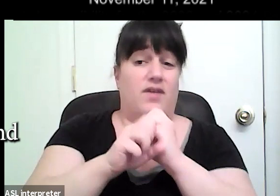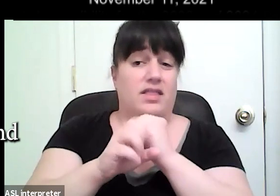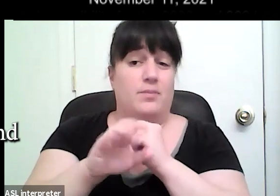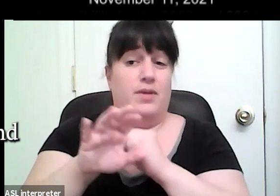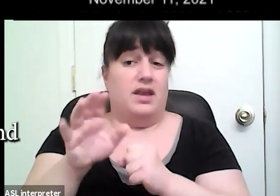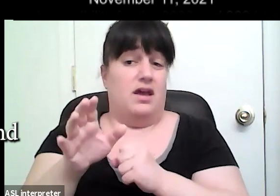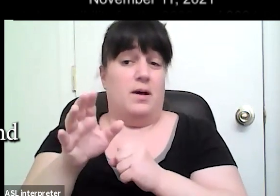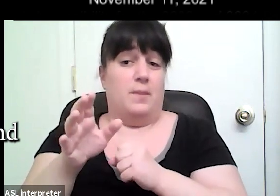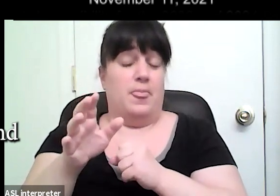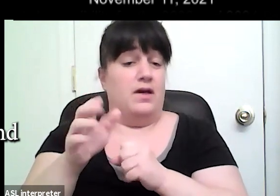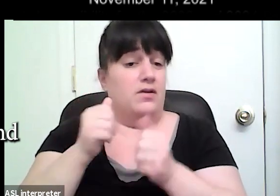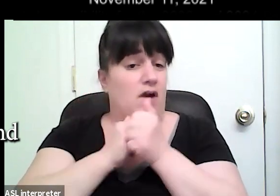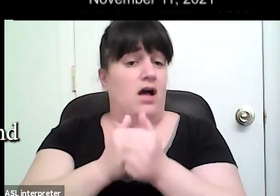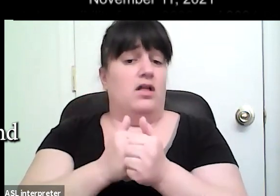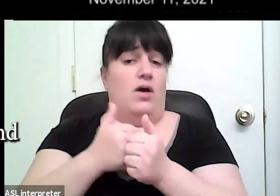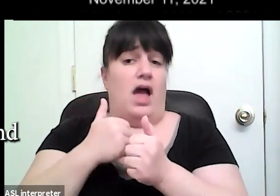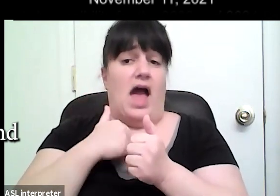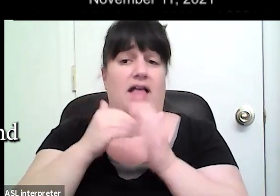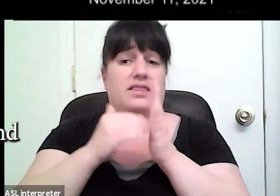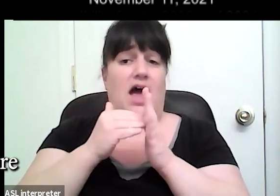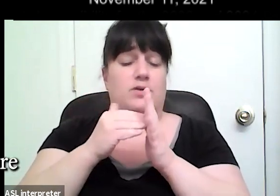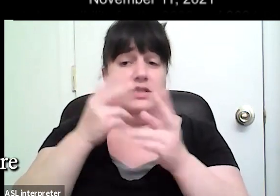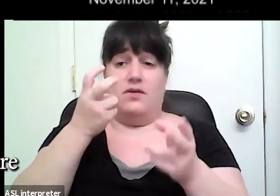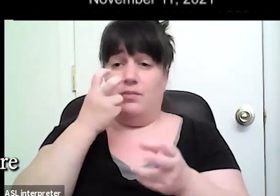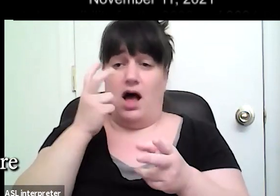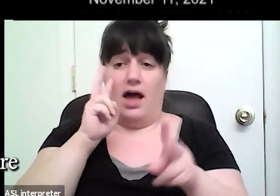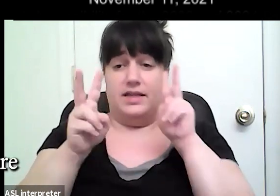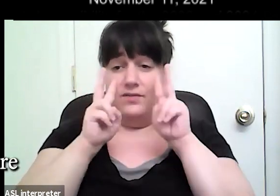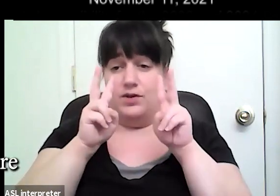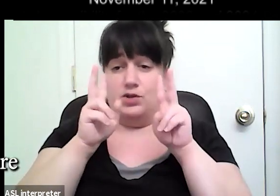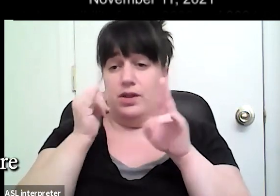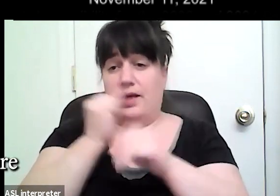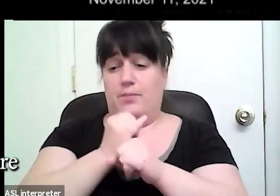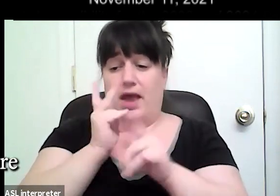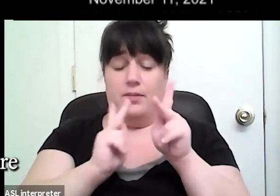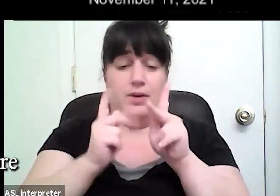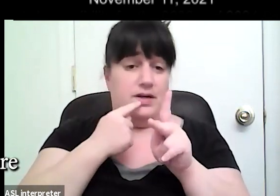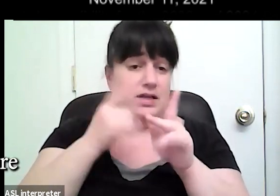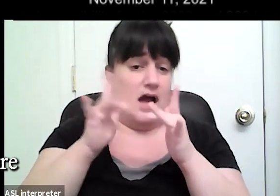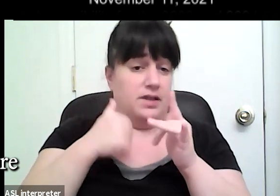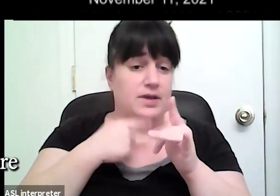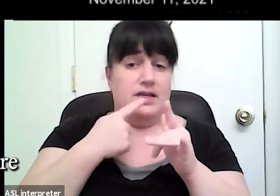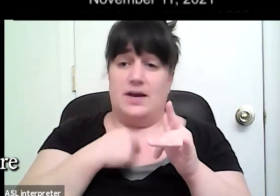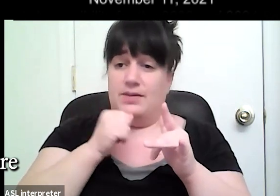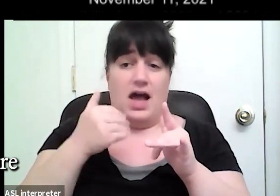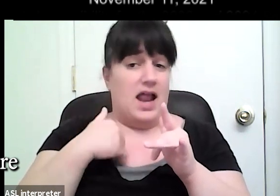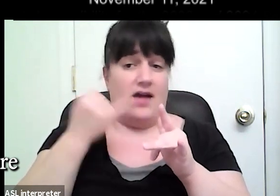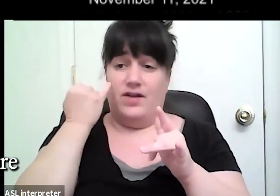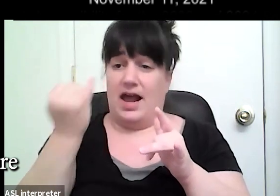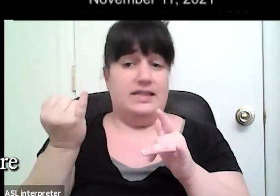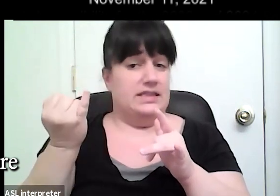had thousands of blind and visually impaired people contacting me and telling me that they did not have an